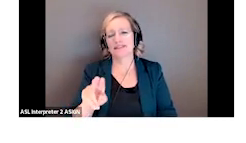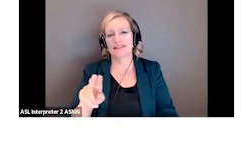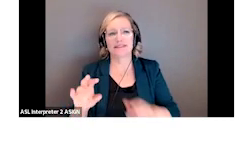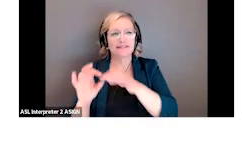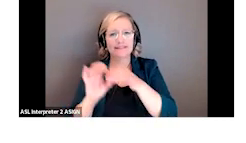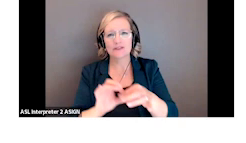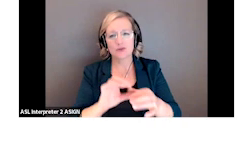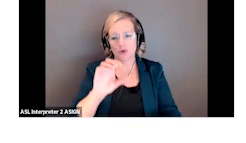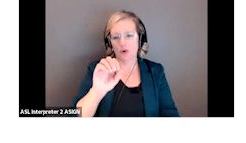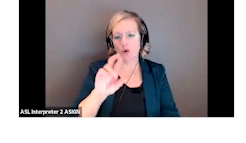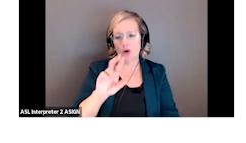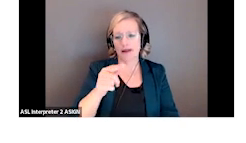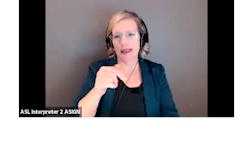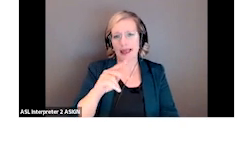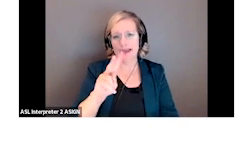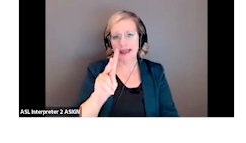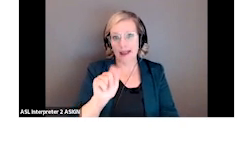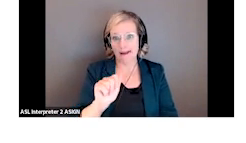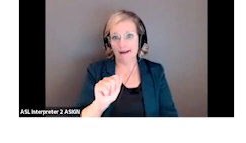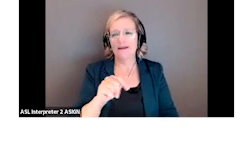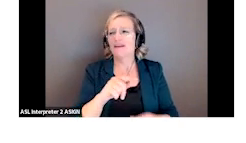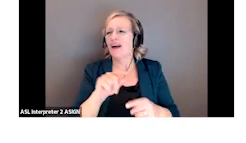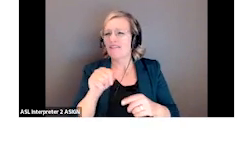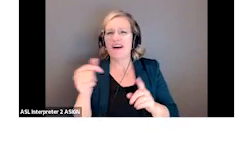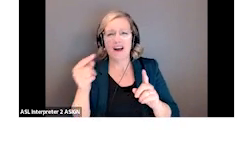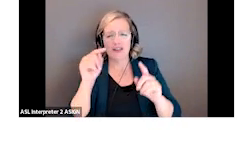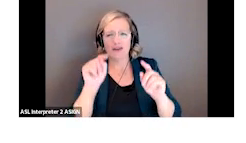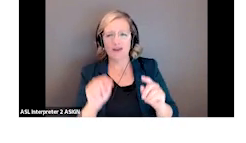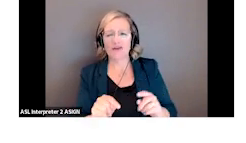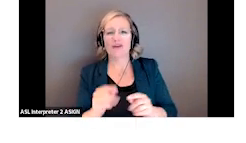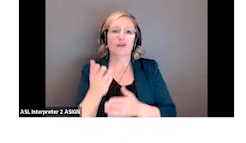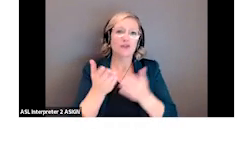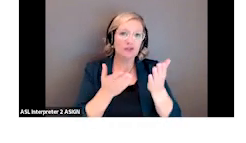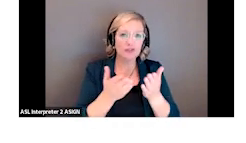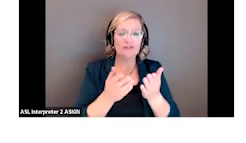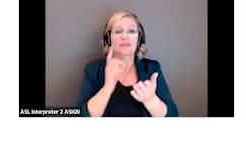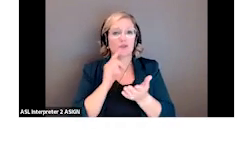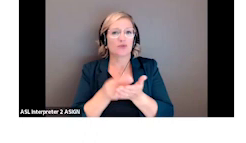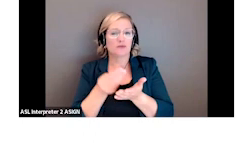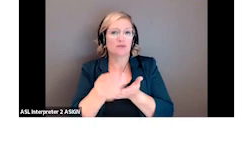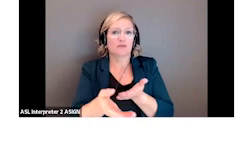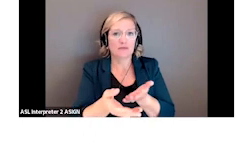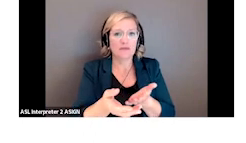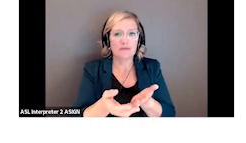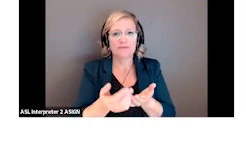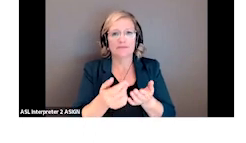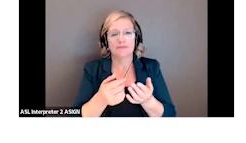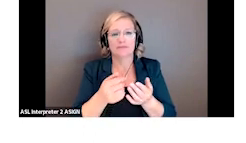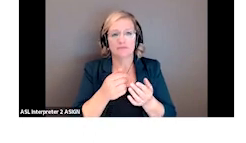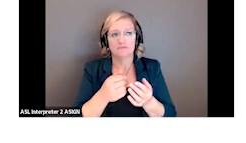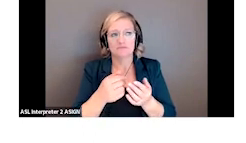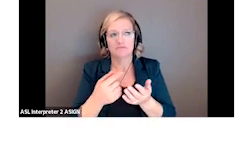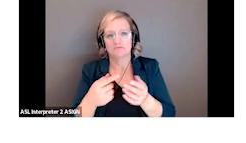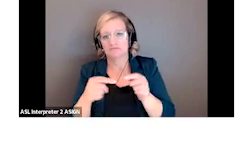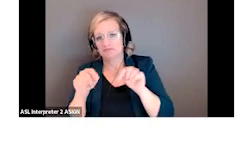tied to products. And there are some services that you can buy into for that are, kind of outside the scope of this,